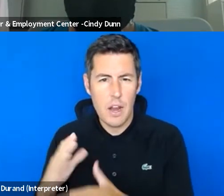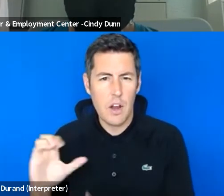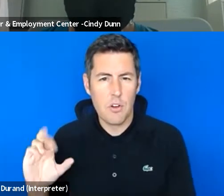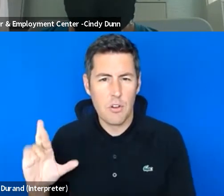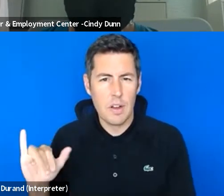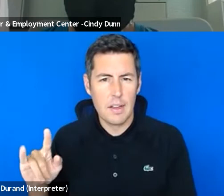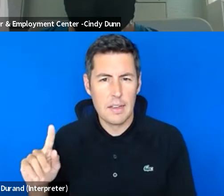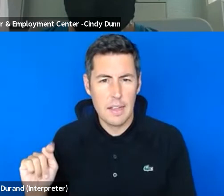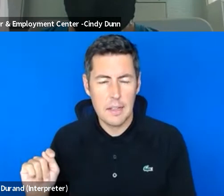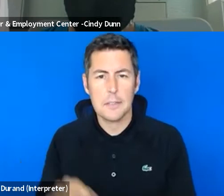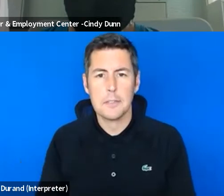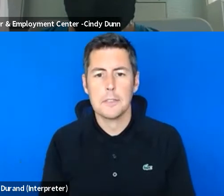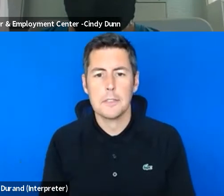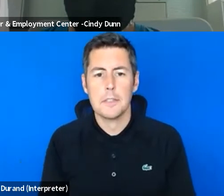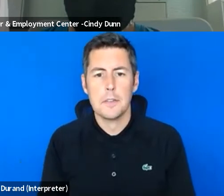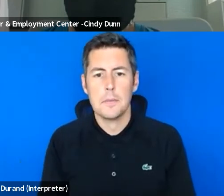Is Kirsten?